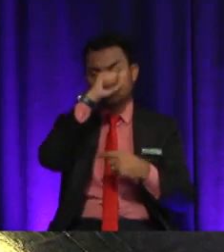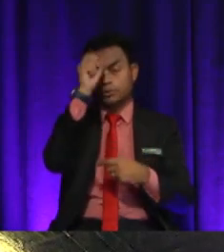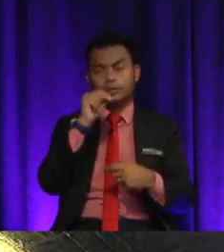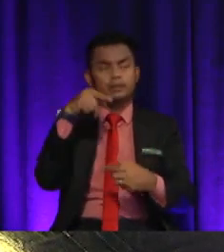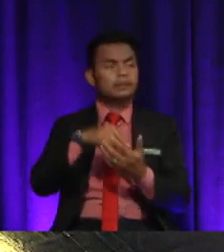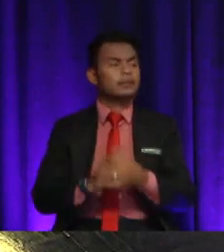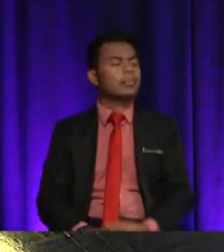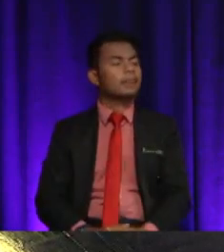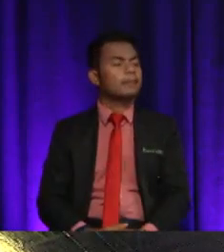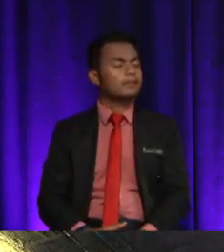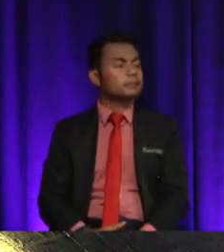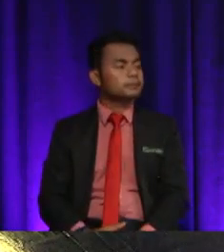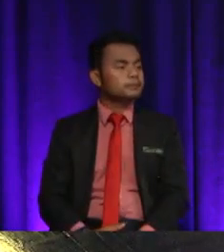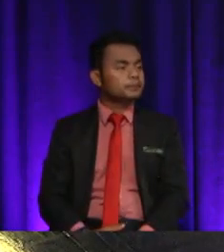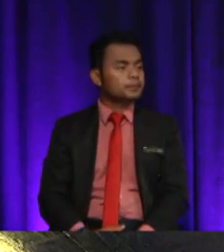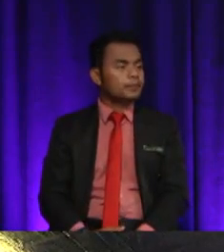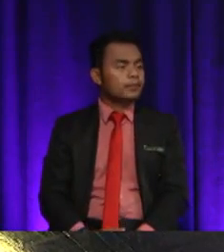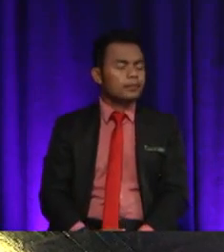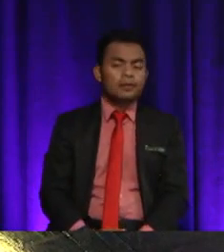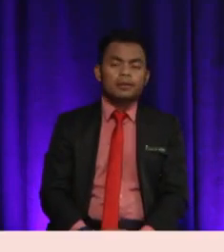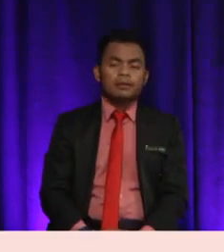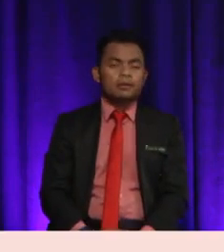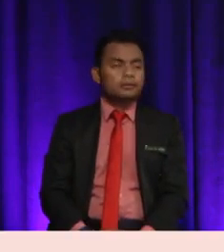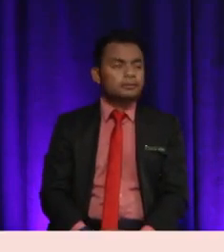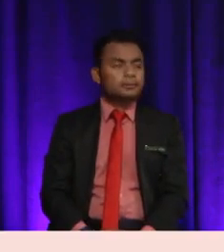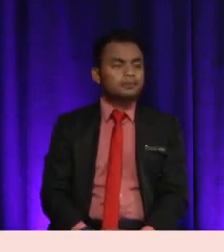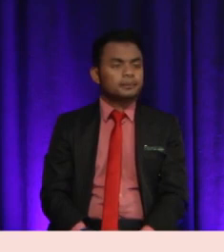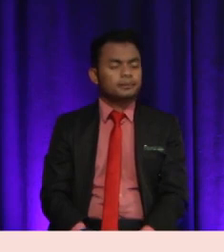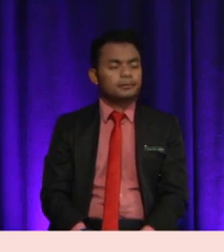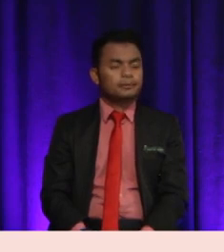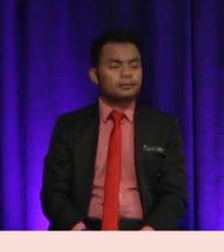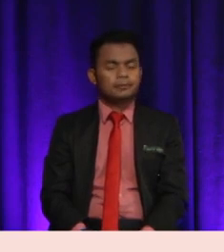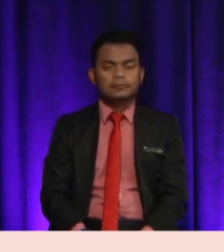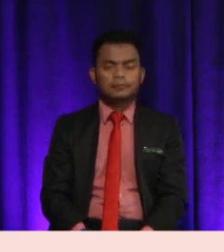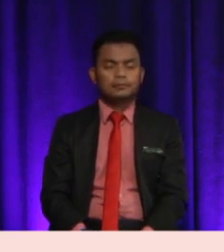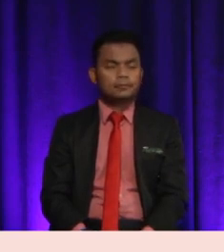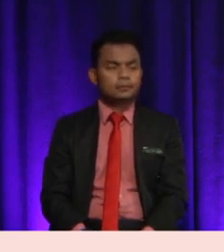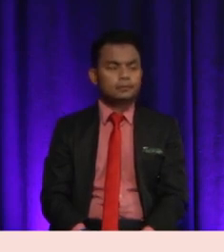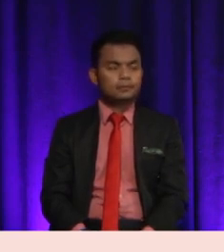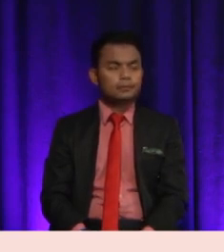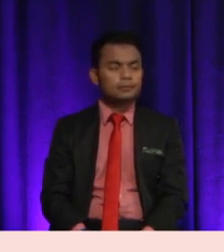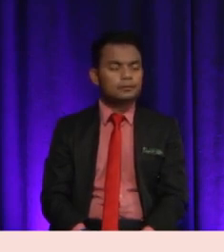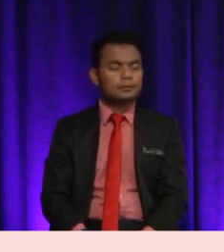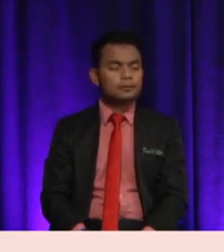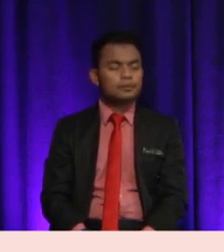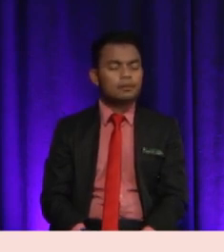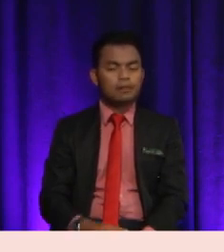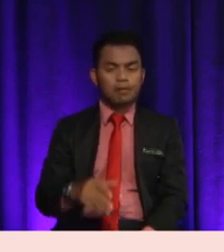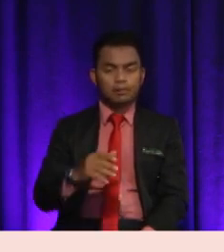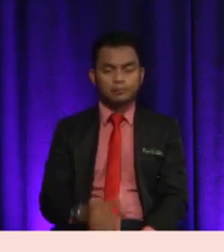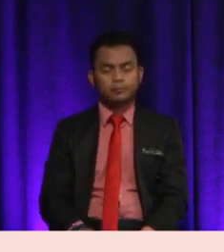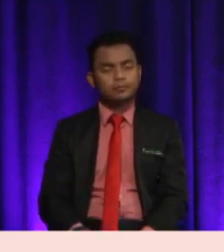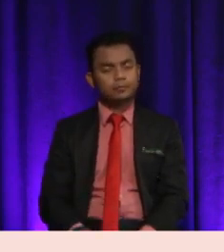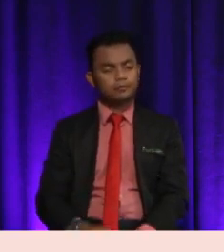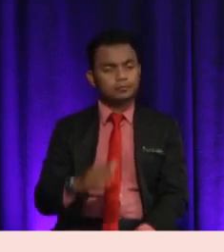It in the last paragraph refer to an obsession. Okay, correct. It would refer to this one, the